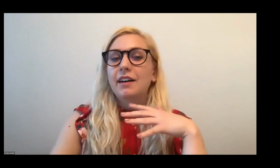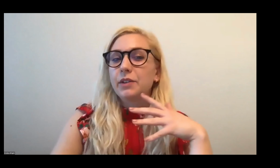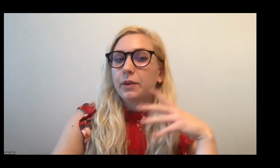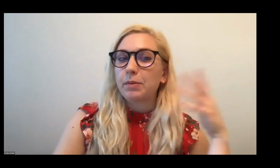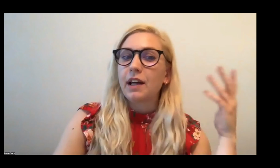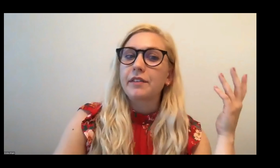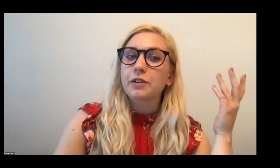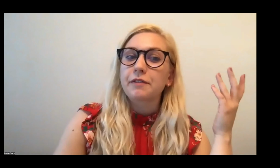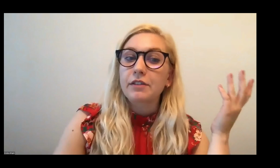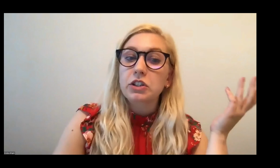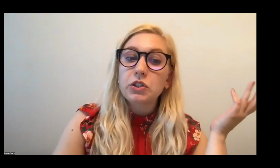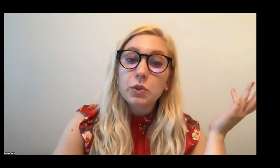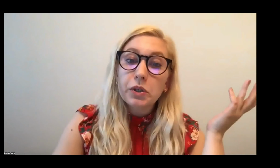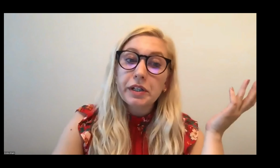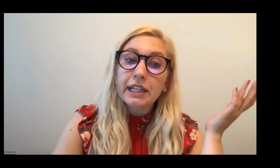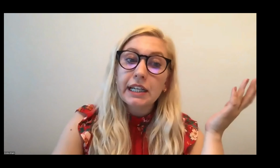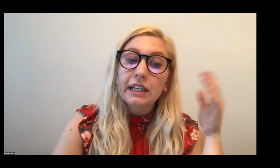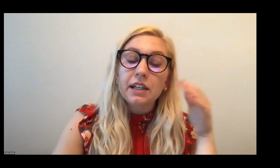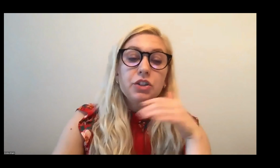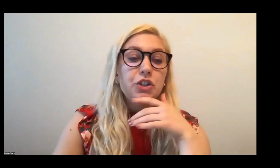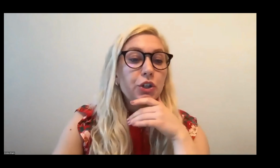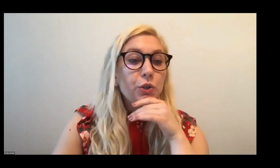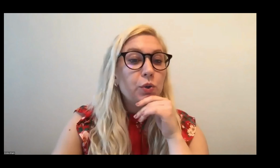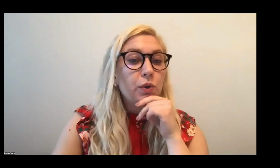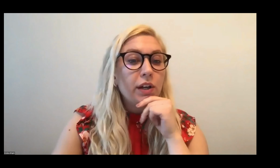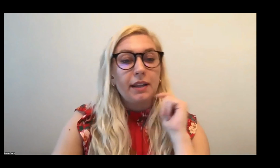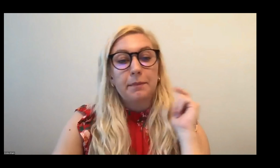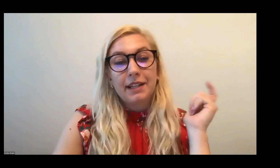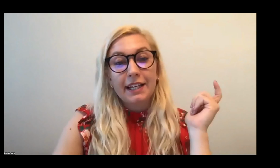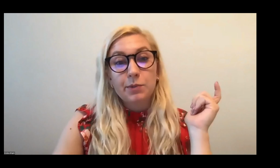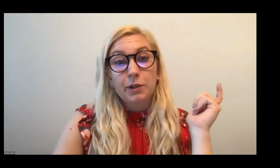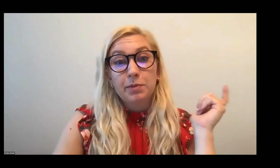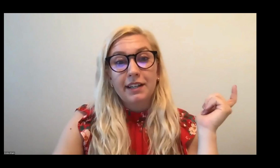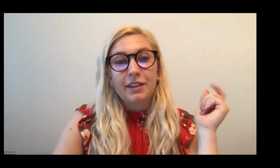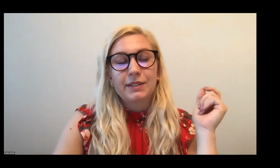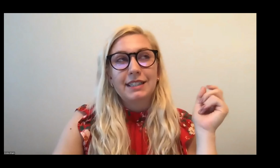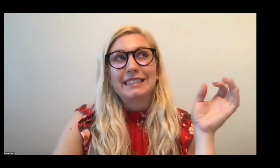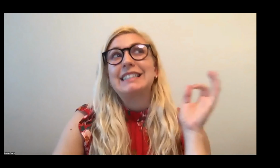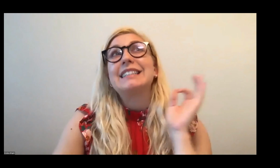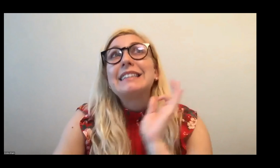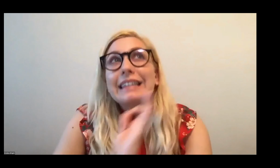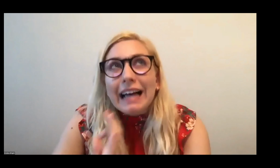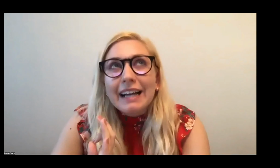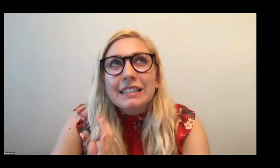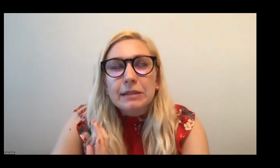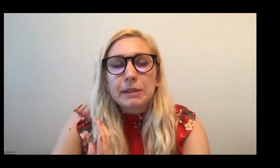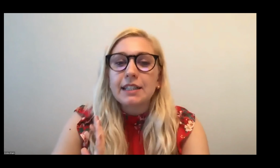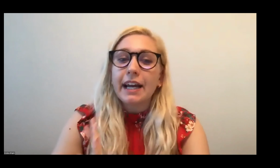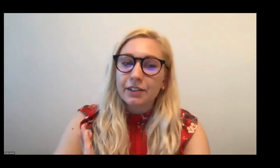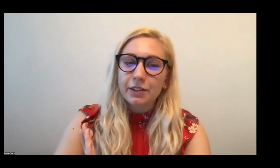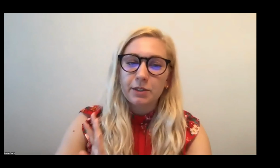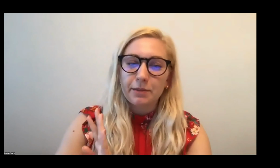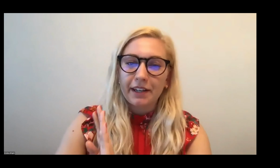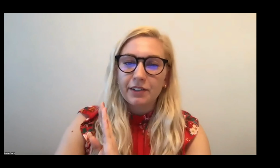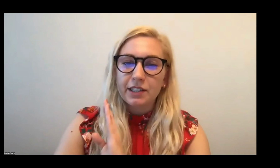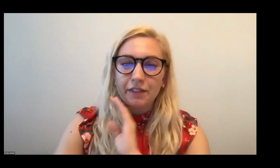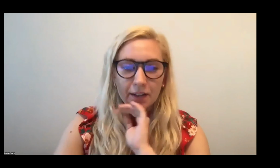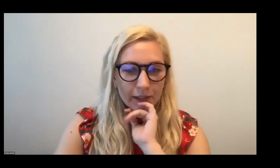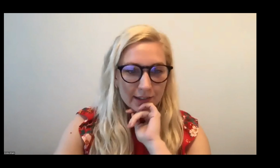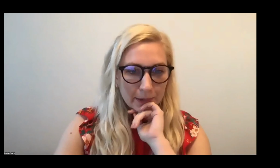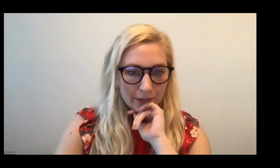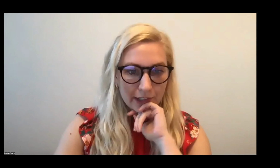like, I don't know, the plot of your favorite story, to the place where you plant those like delectable heirloom